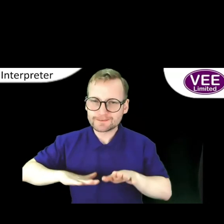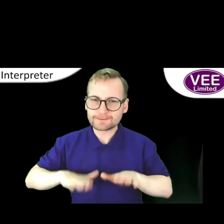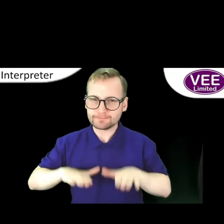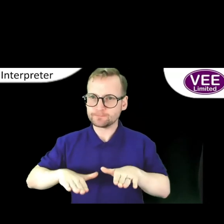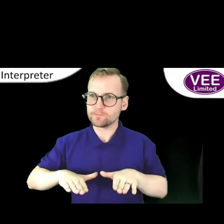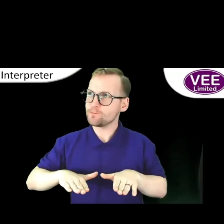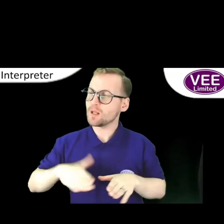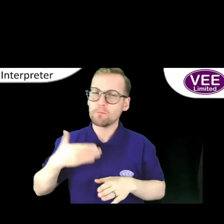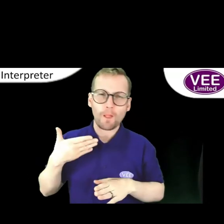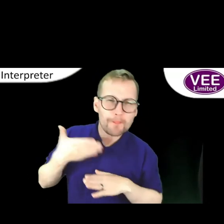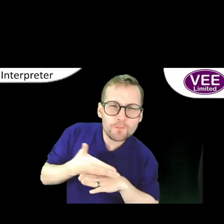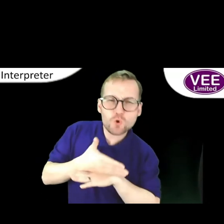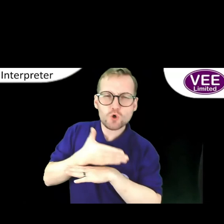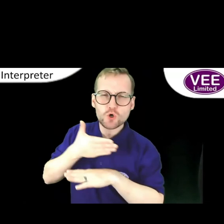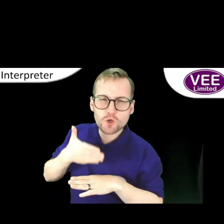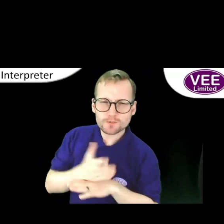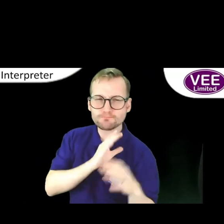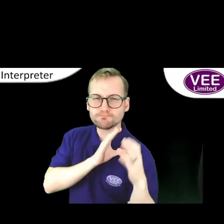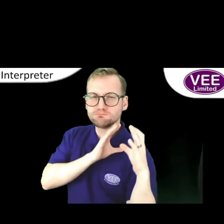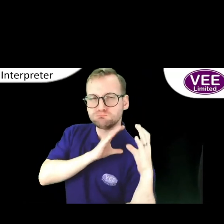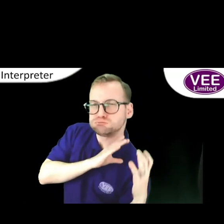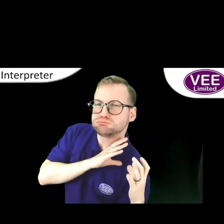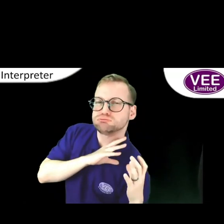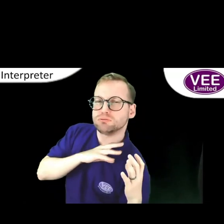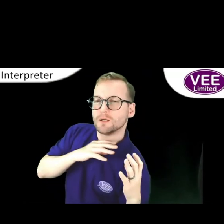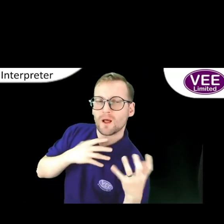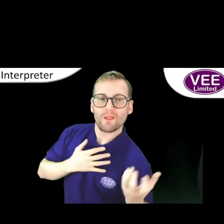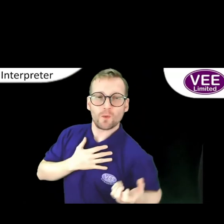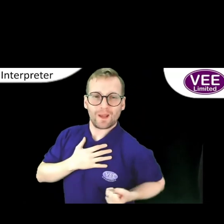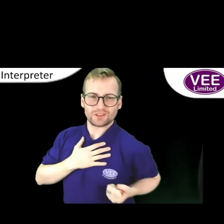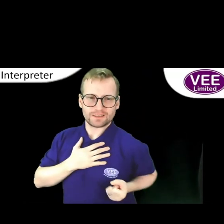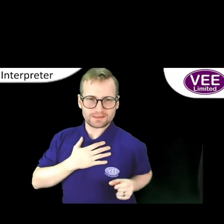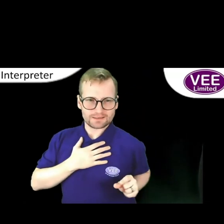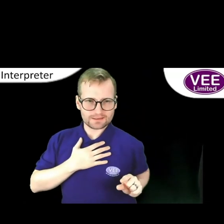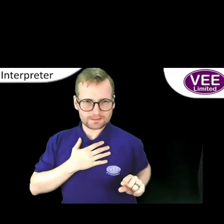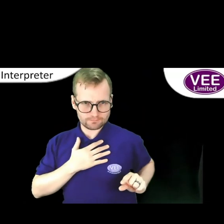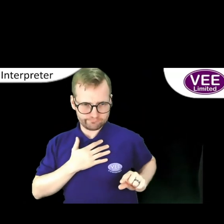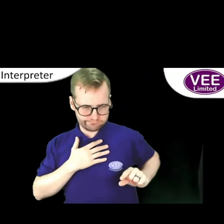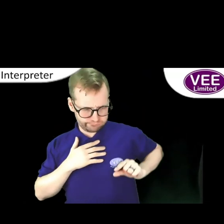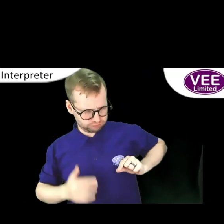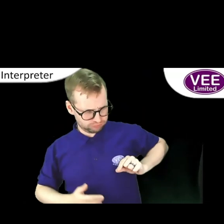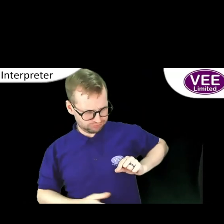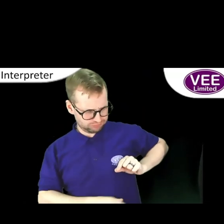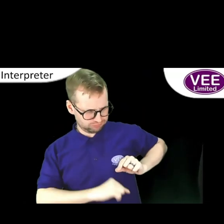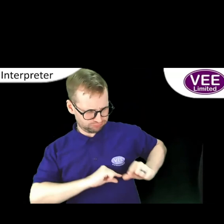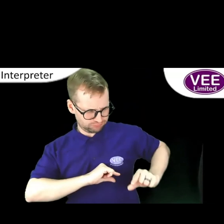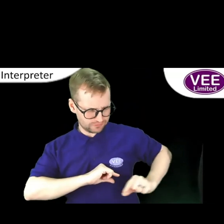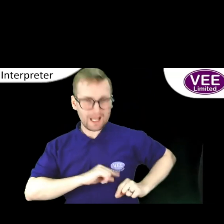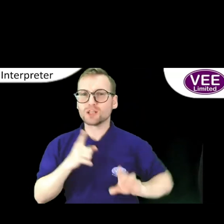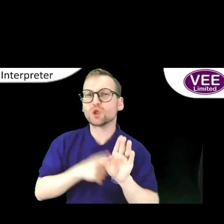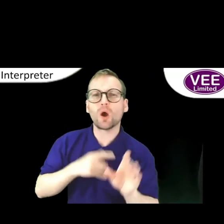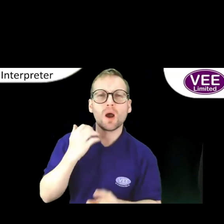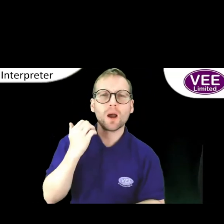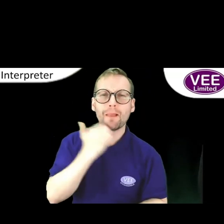the work was always heavy, and the wages always light. And as a young black man